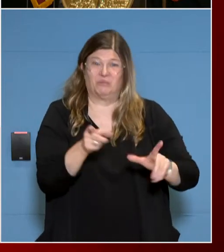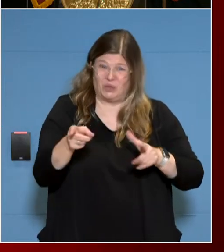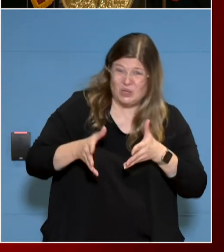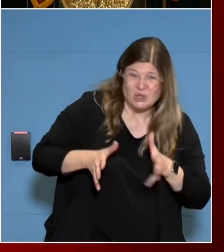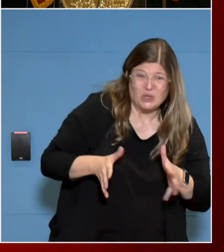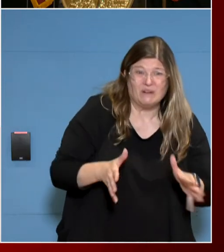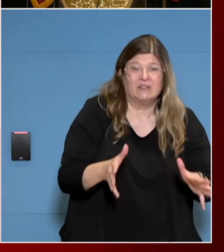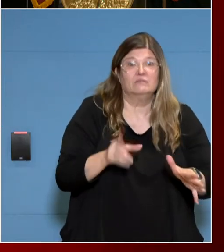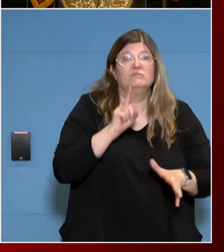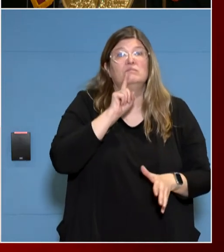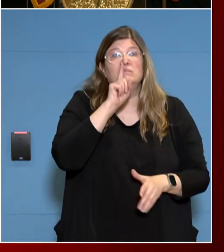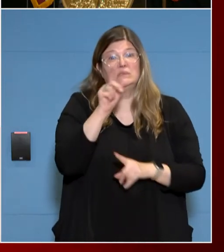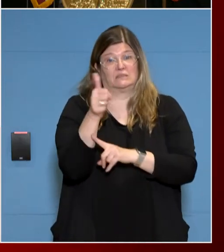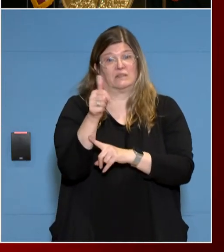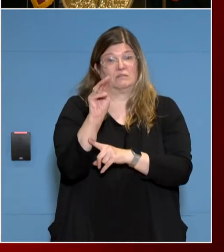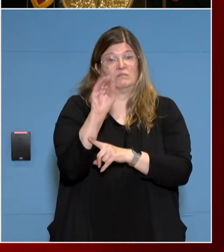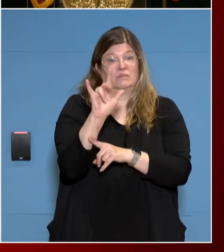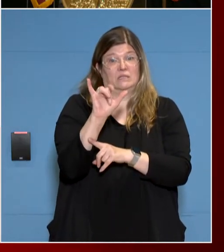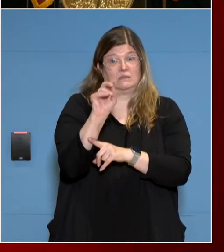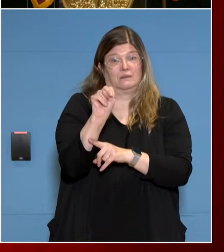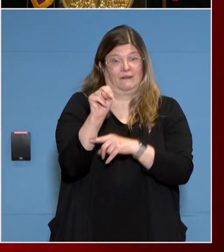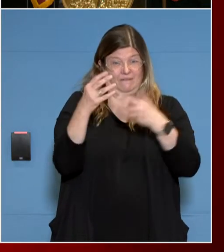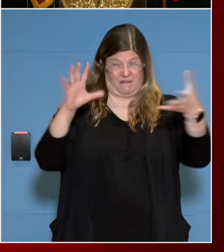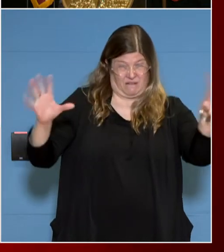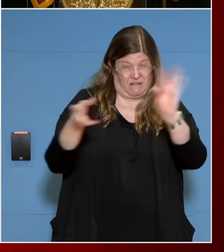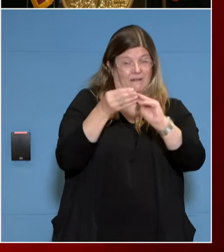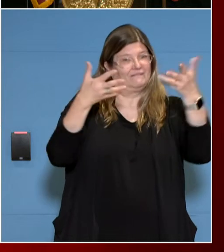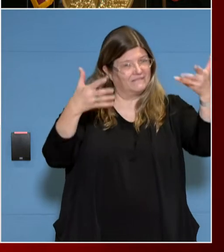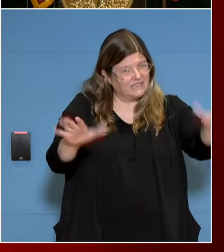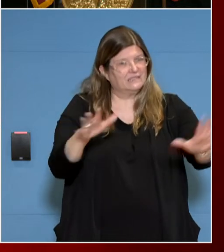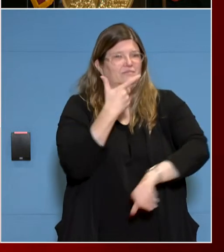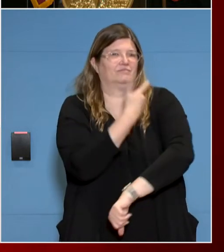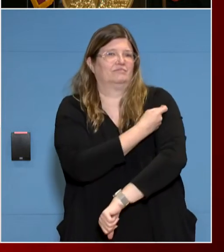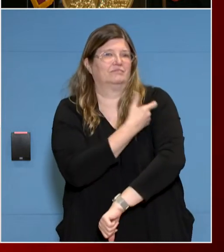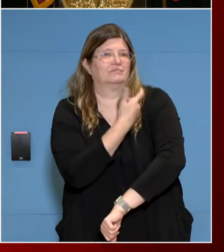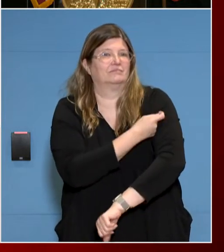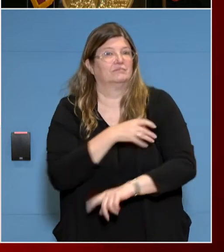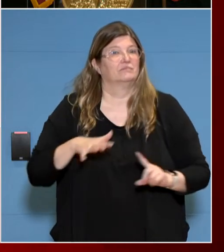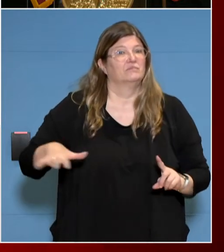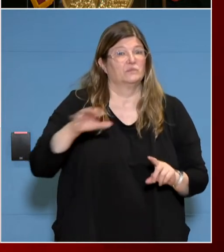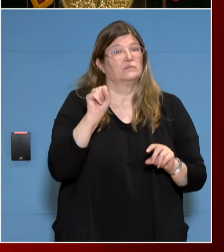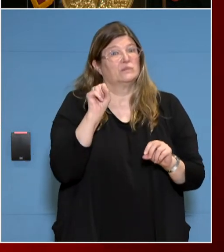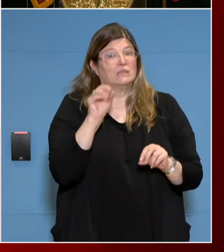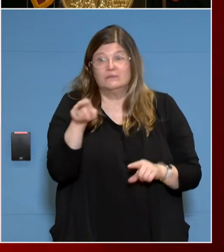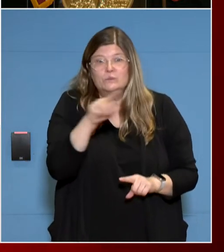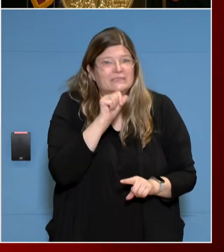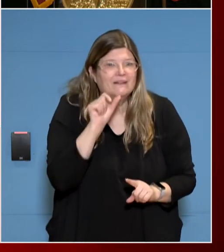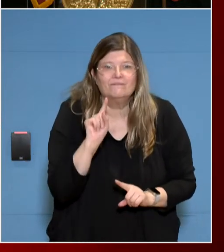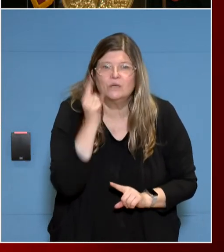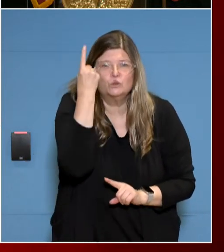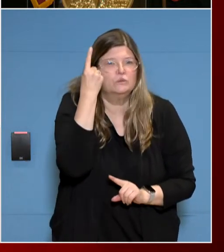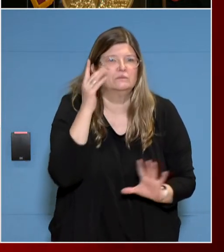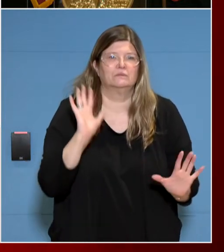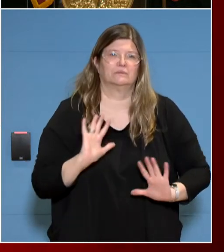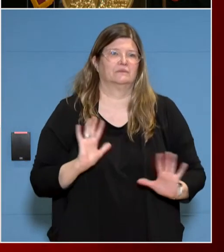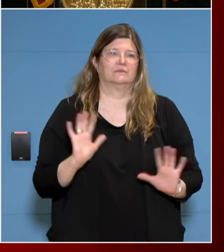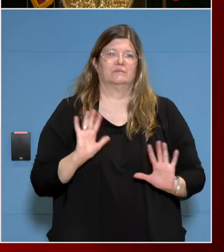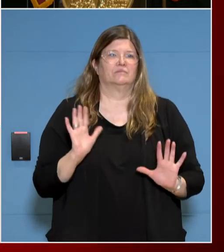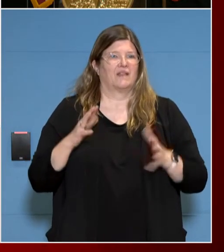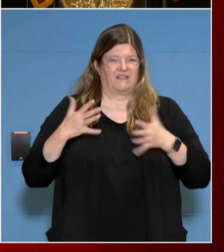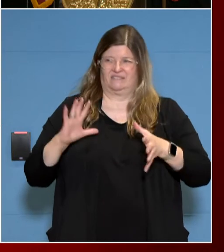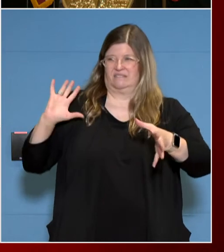ahead of you. It's also effective. We know that the vaccine works, and for now, until enough people get vaccinated,